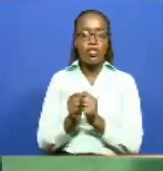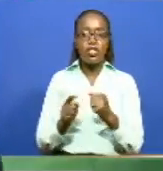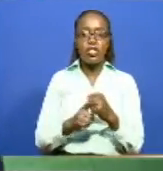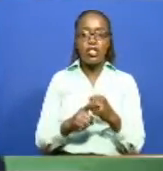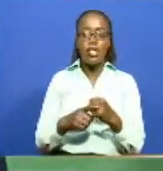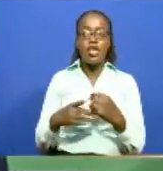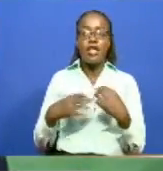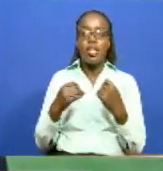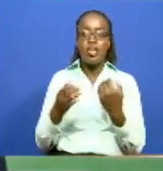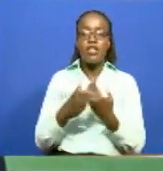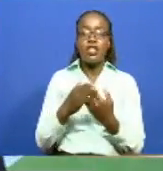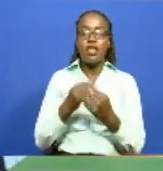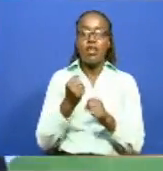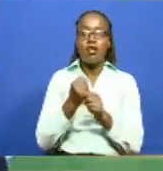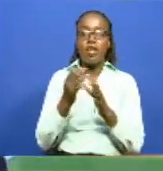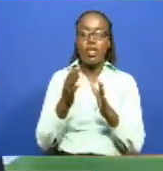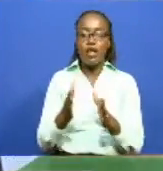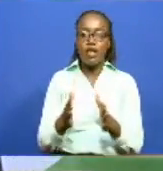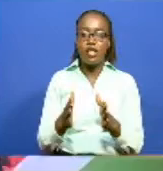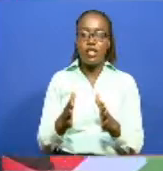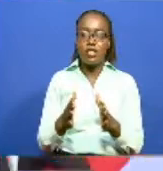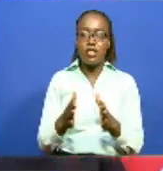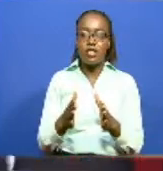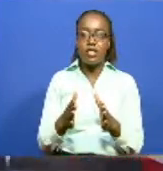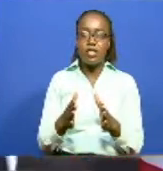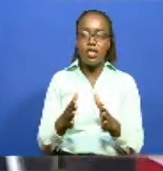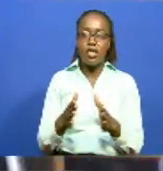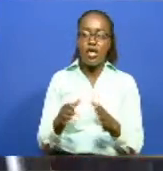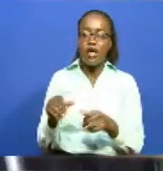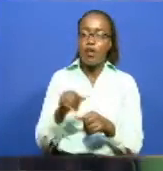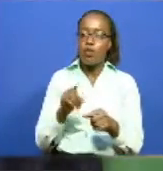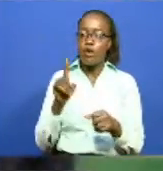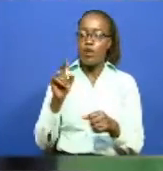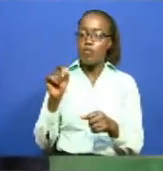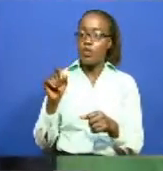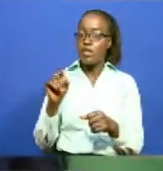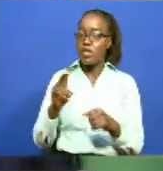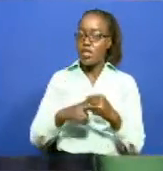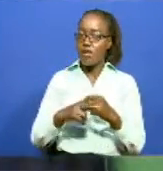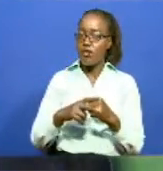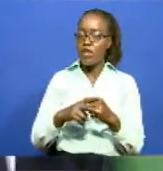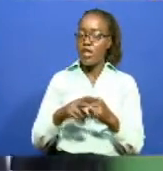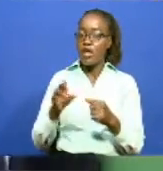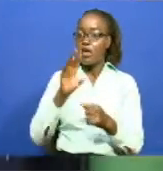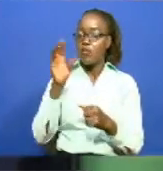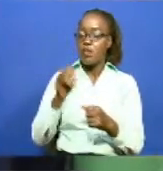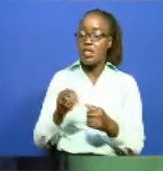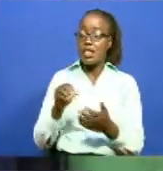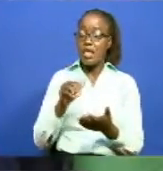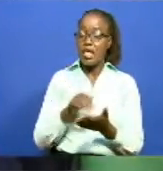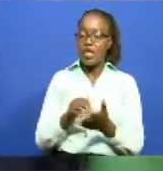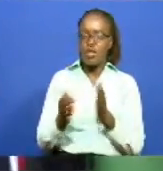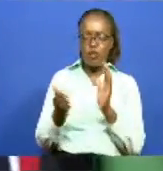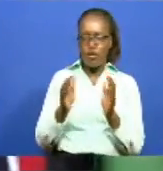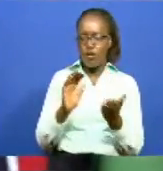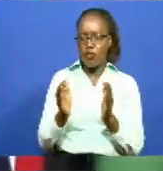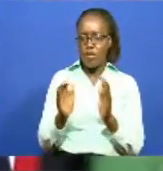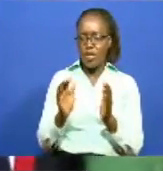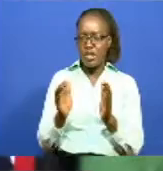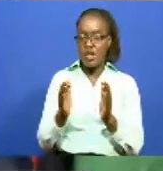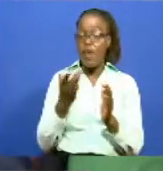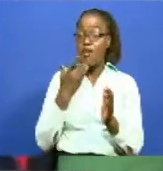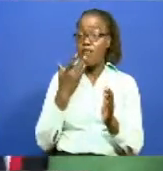workers. That works about 1.7% case fatality ratio, again, which compares very